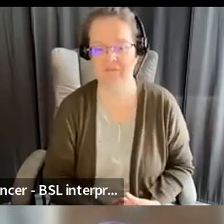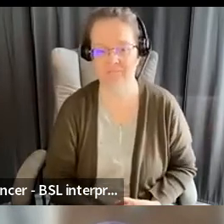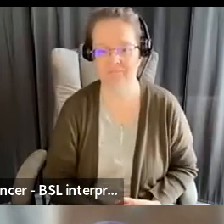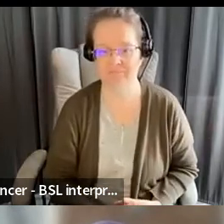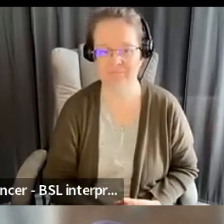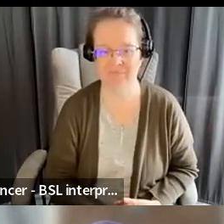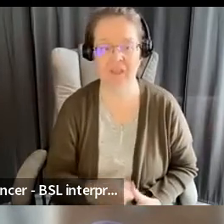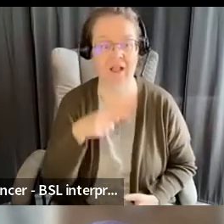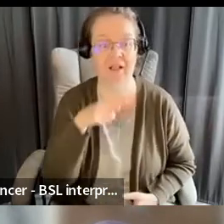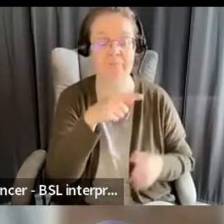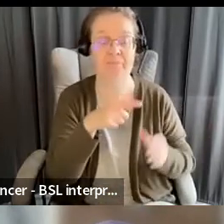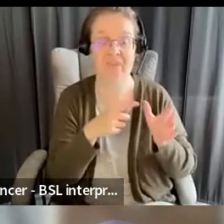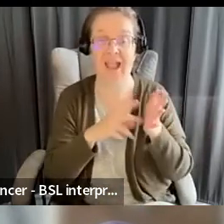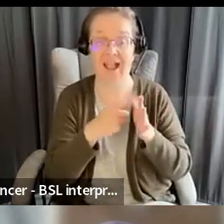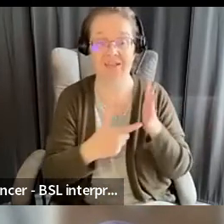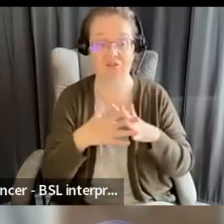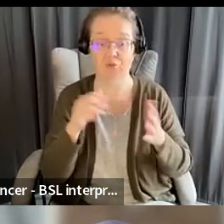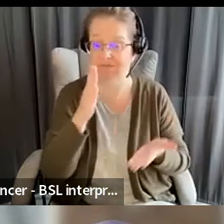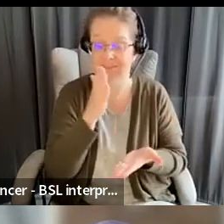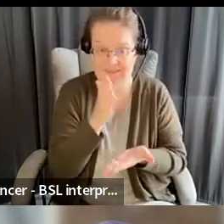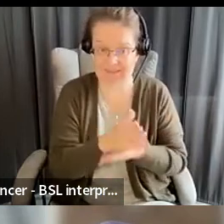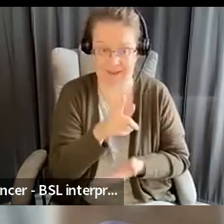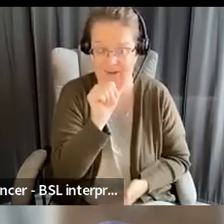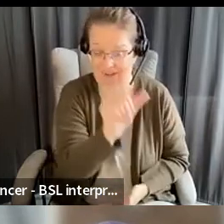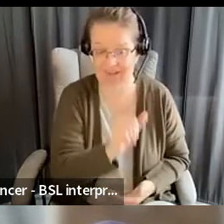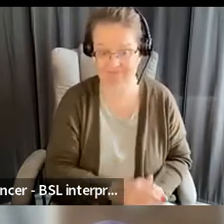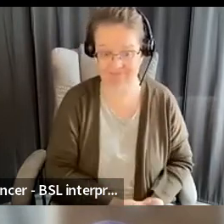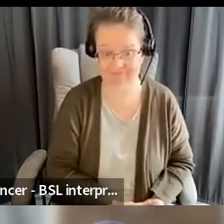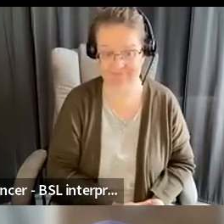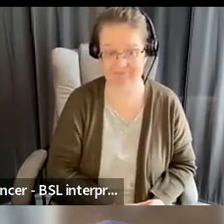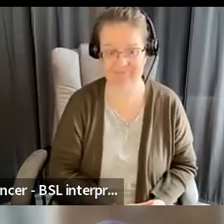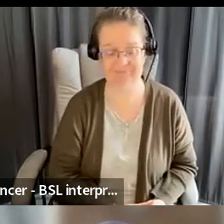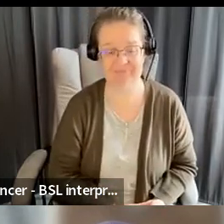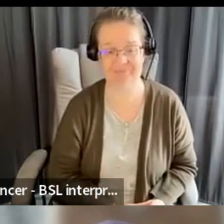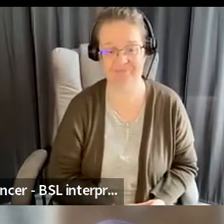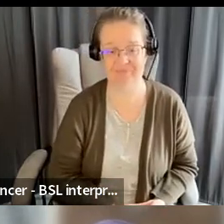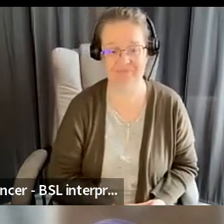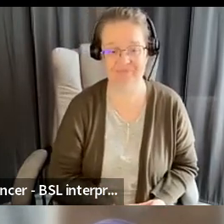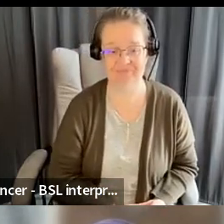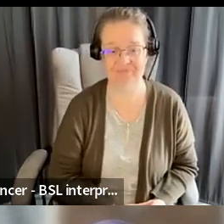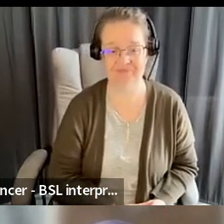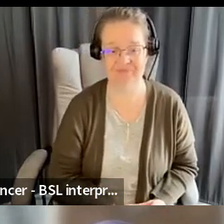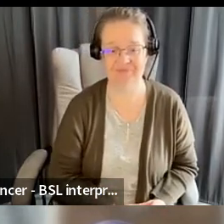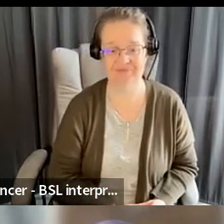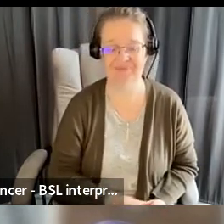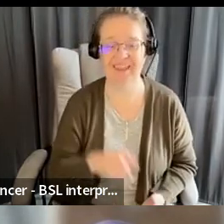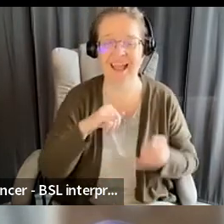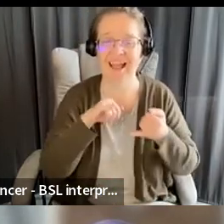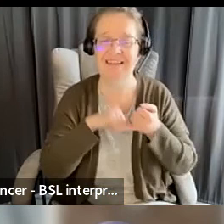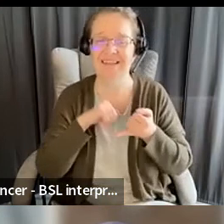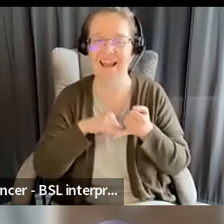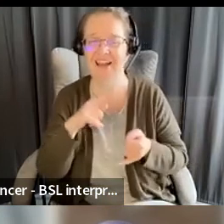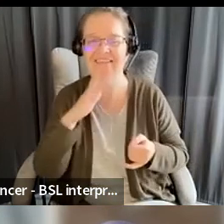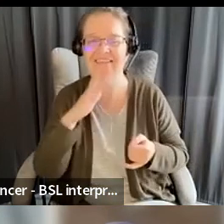Especially in computing, yes. Yeah. Right. Yeah. I mean, all the geeks in our teams have